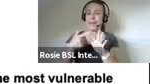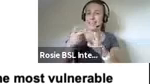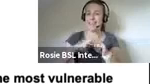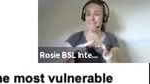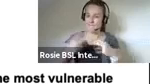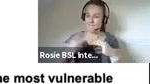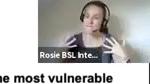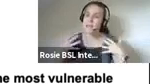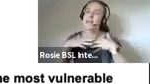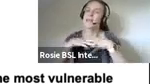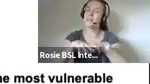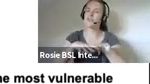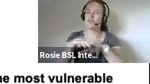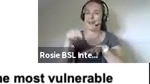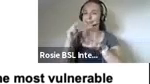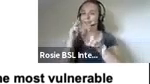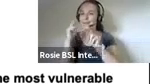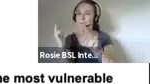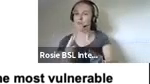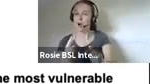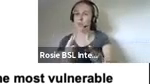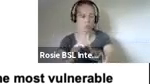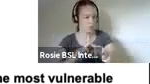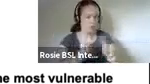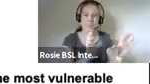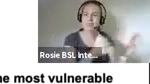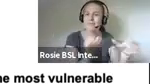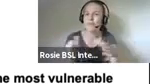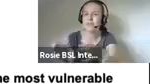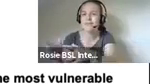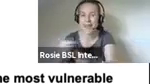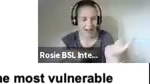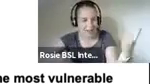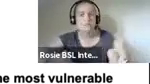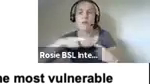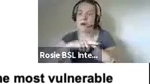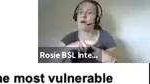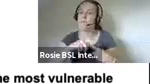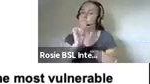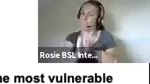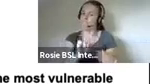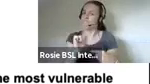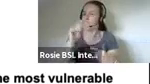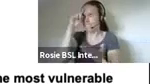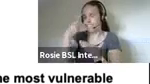across sectors and held in the center the inclusion of the most vulnerable children.